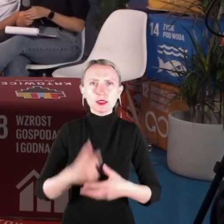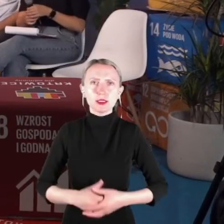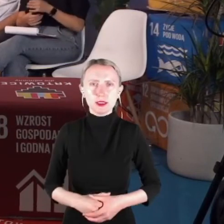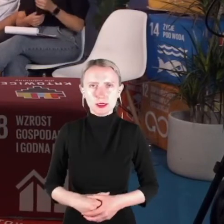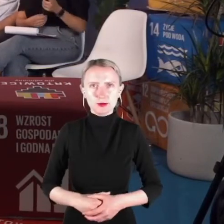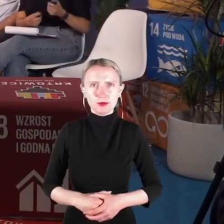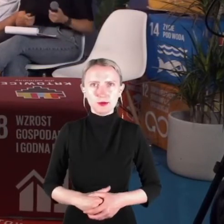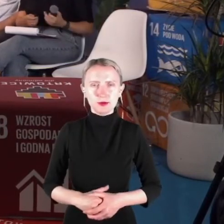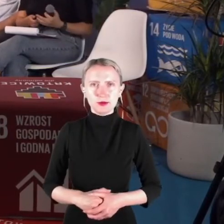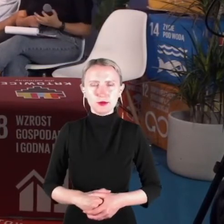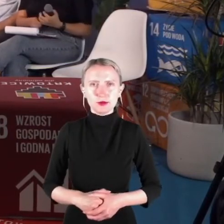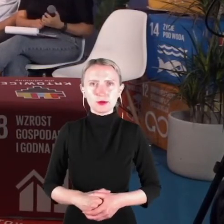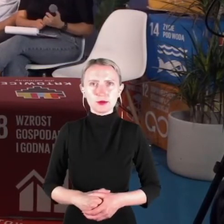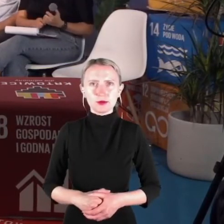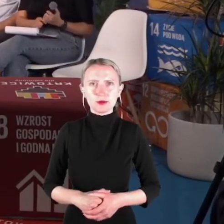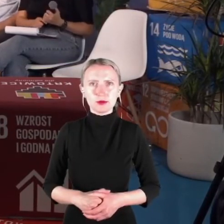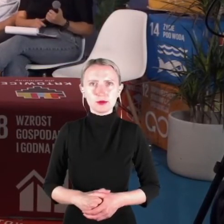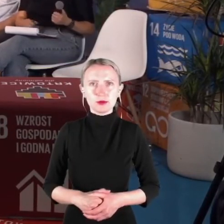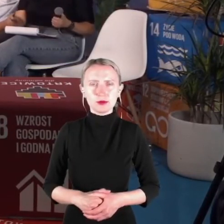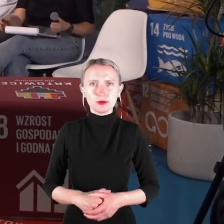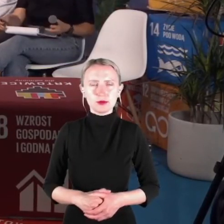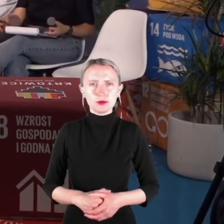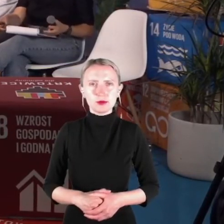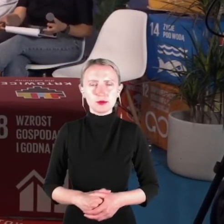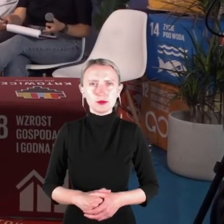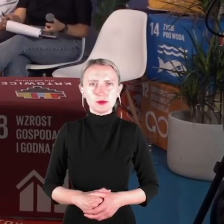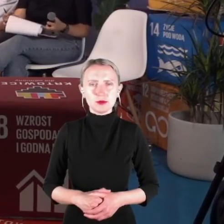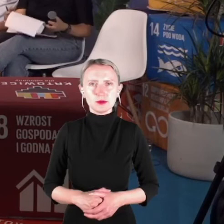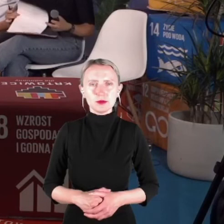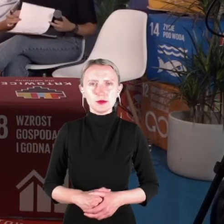partners, and the Responsible Sensing Lab of the Amsterdam